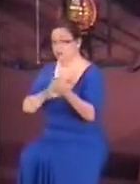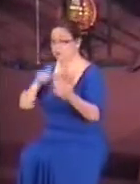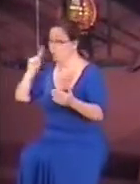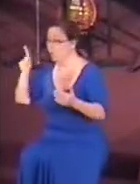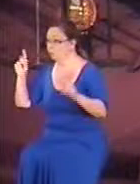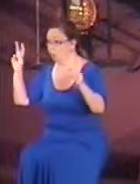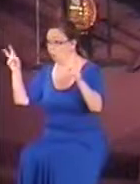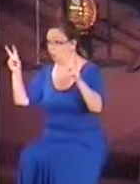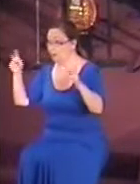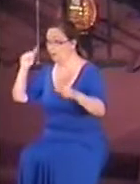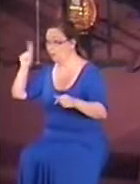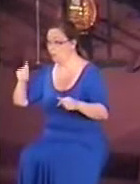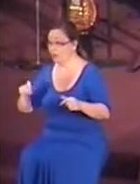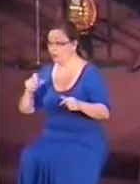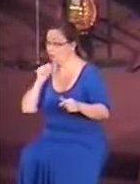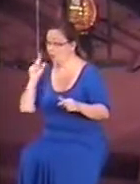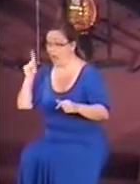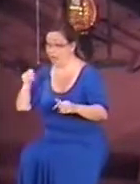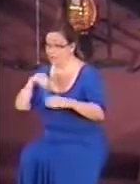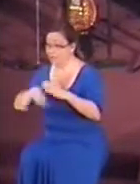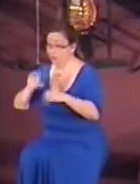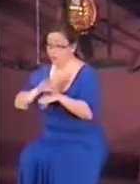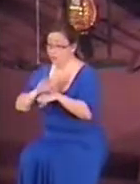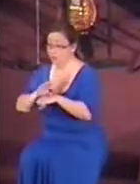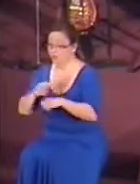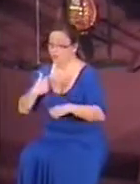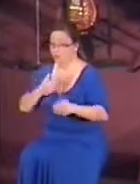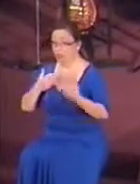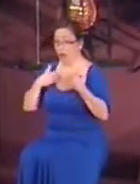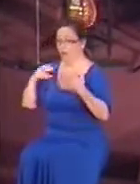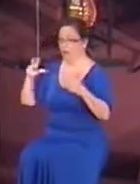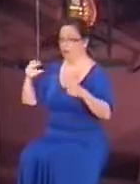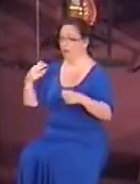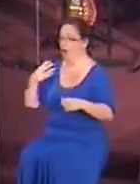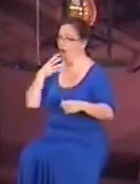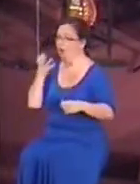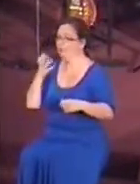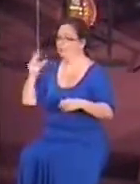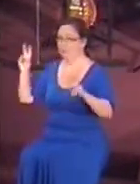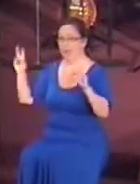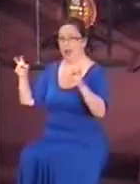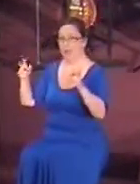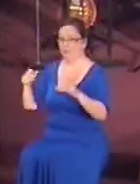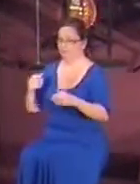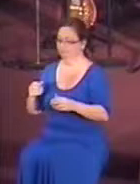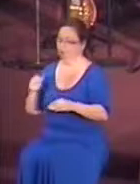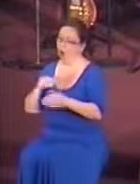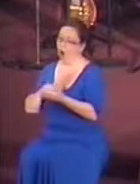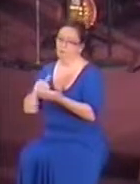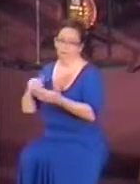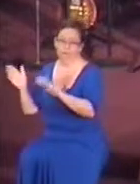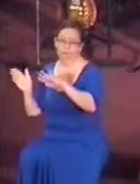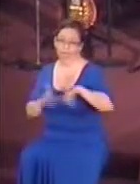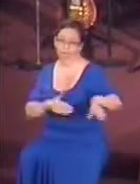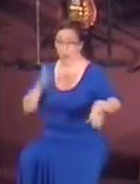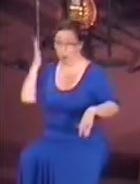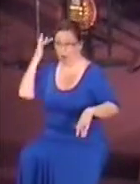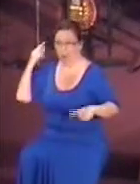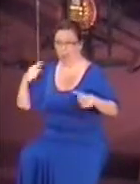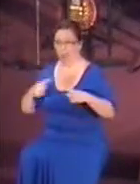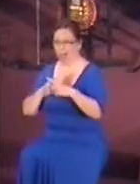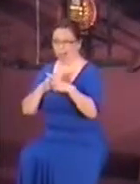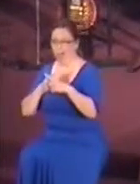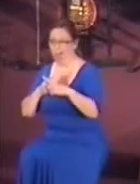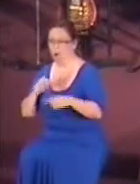that you don't ask in church. And so we're going to deal with some of those hot topics that are often brushed to the side because they're controversial